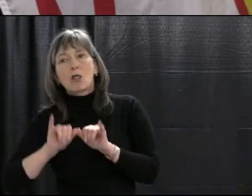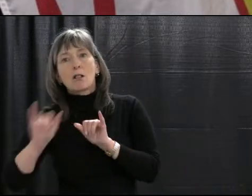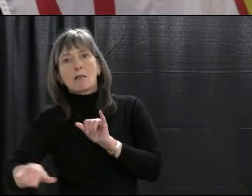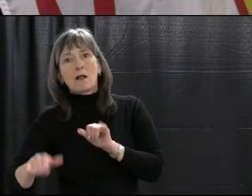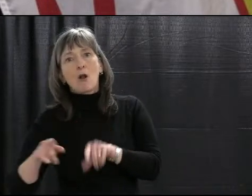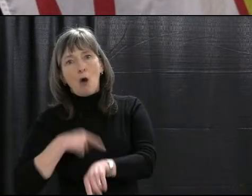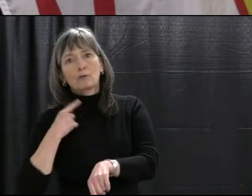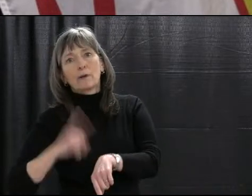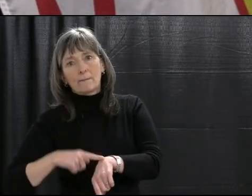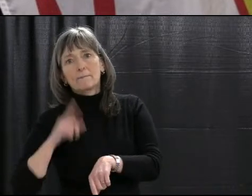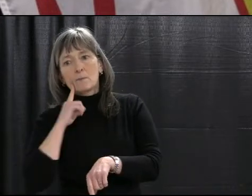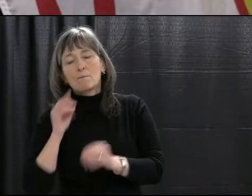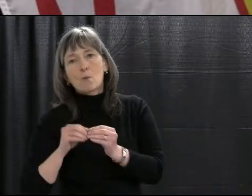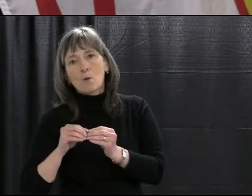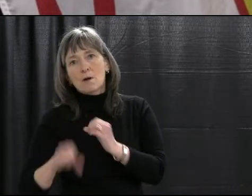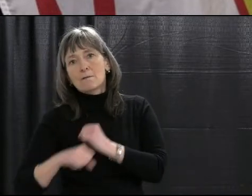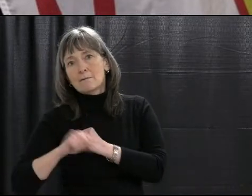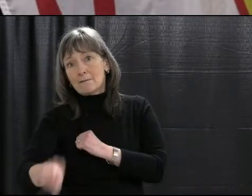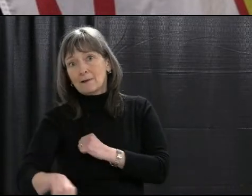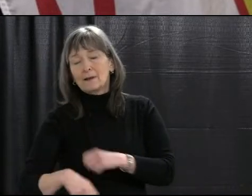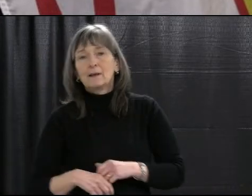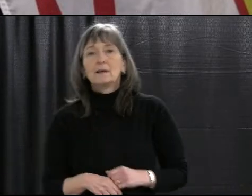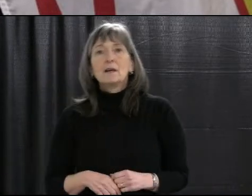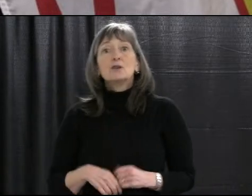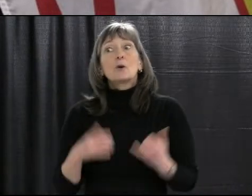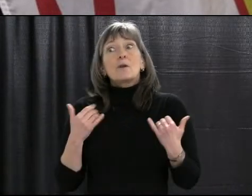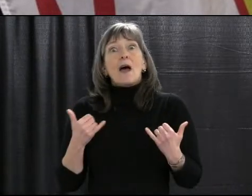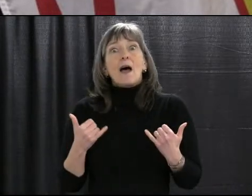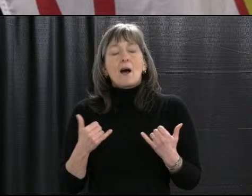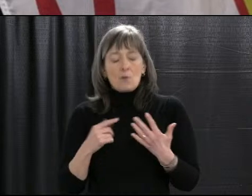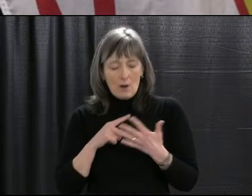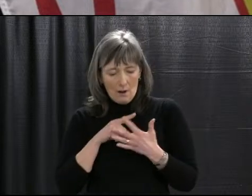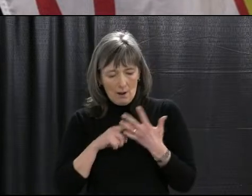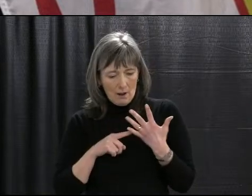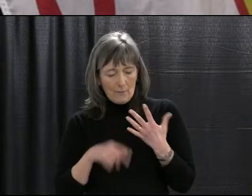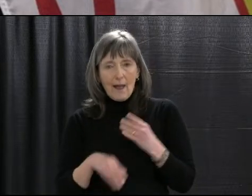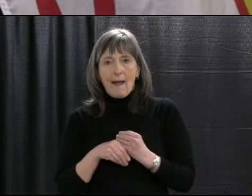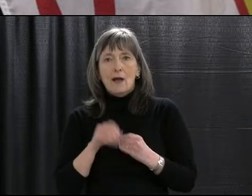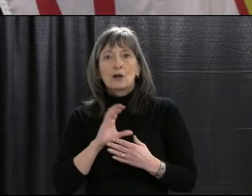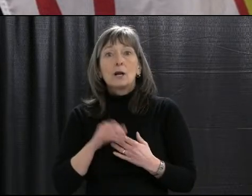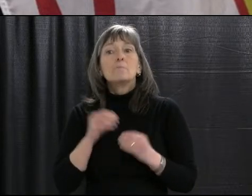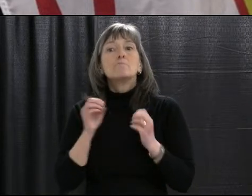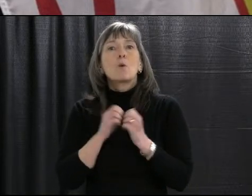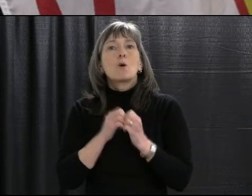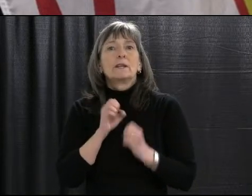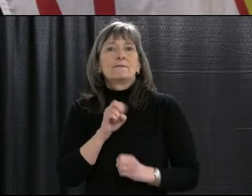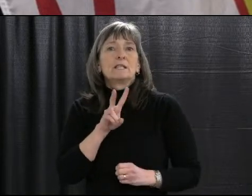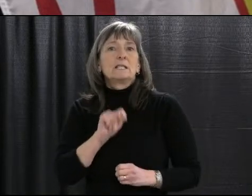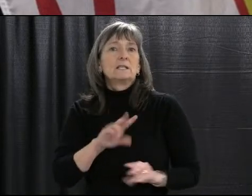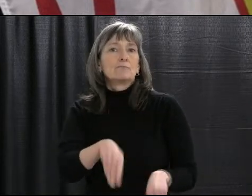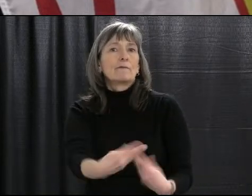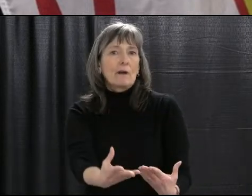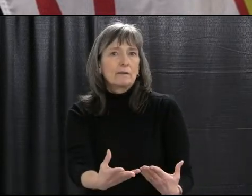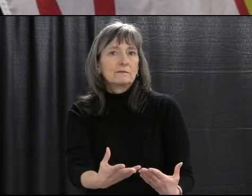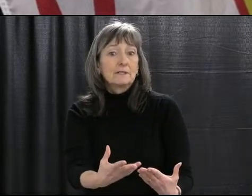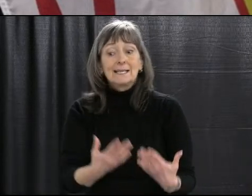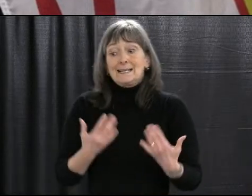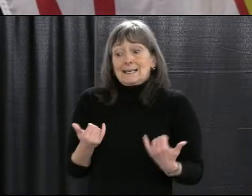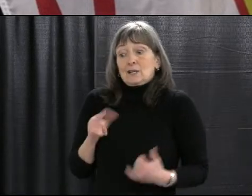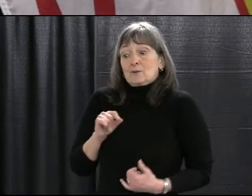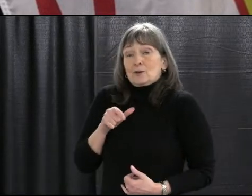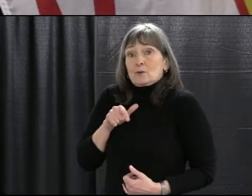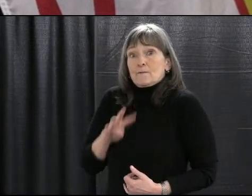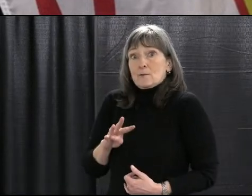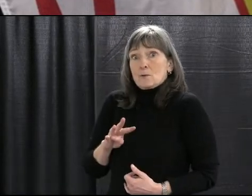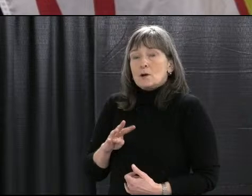2023, we expanded our program criteria so that more stroke patients could receive EVT treatment. And now in 2024,